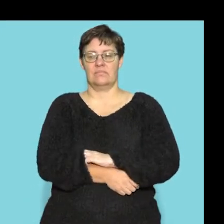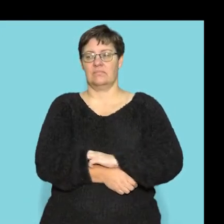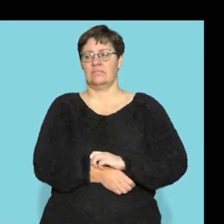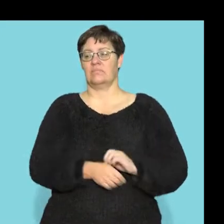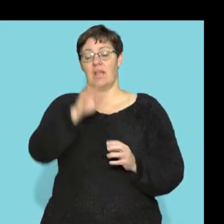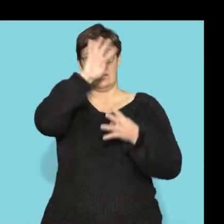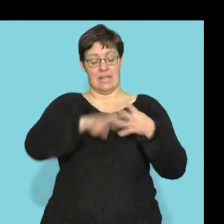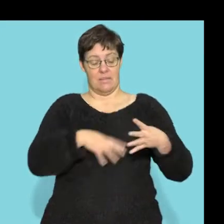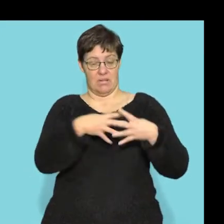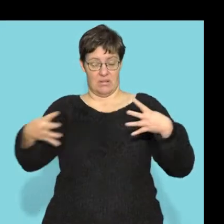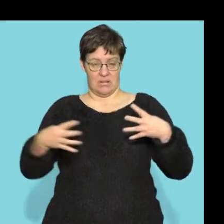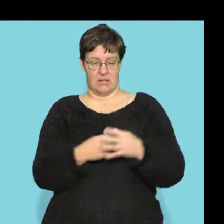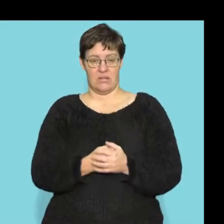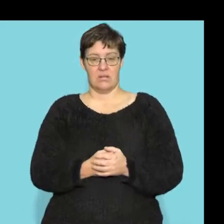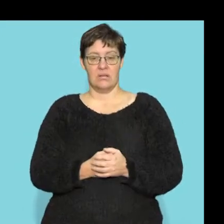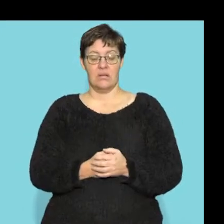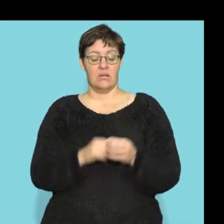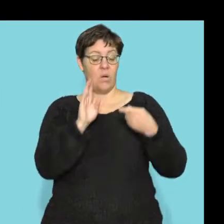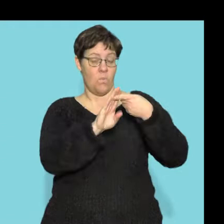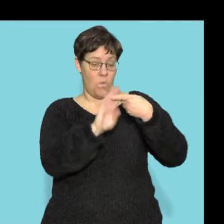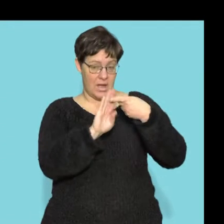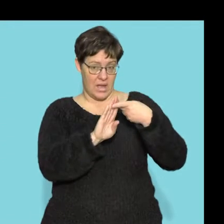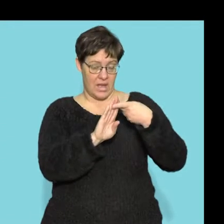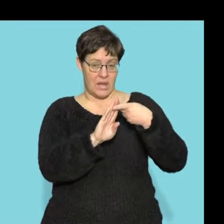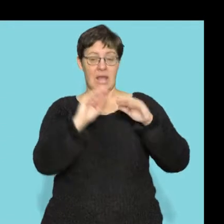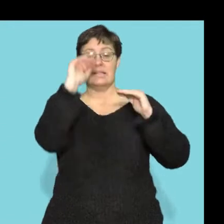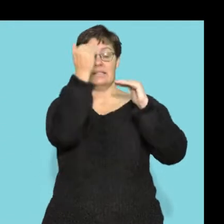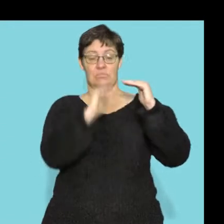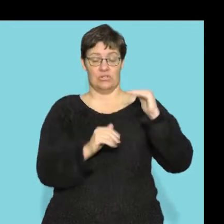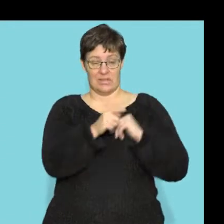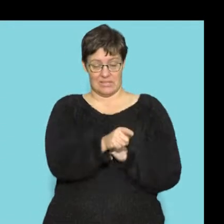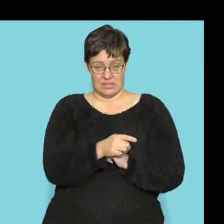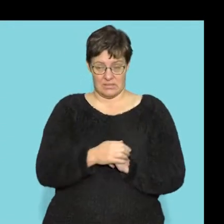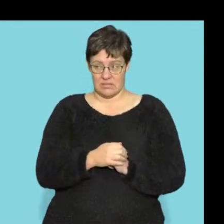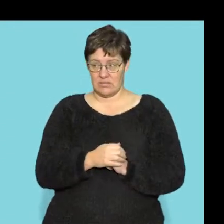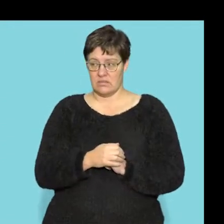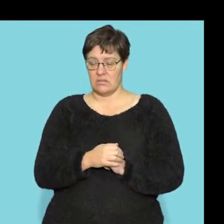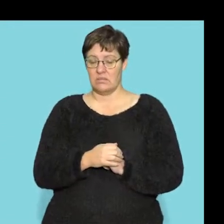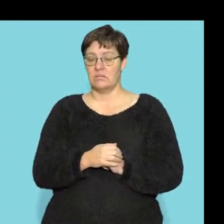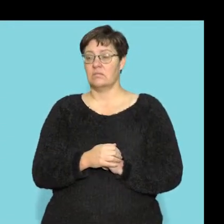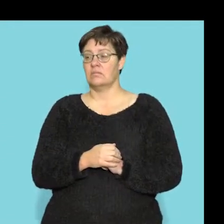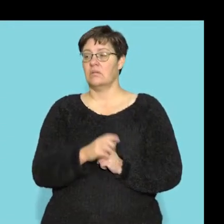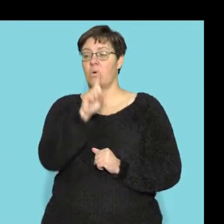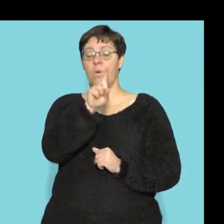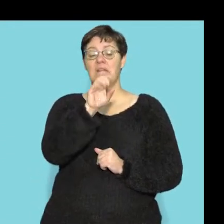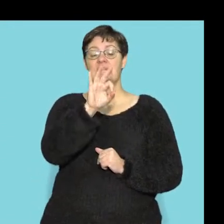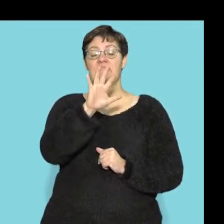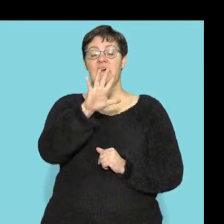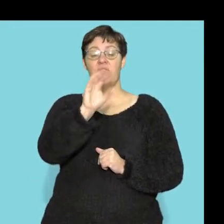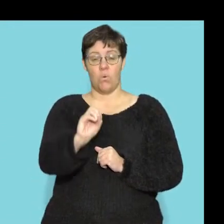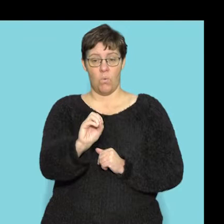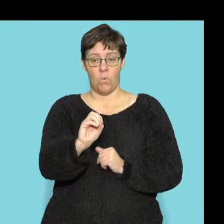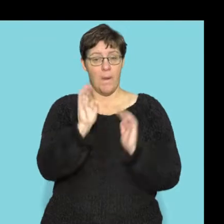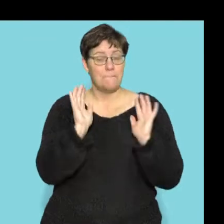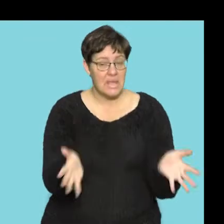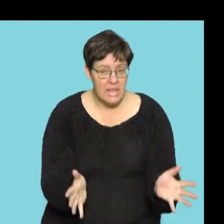my table, one of the items that I have here is my depreciation, but remember that 1,350 is